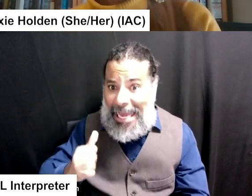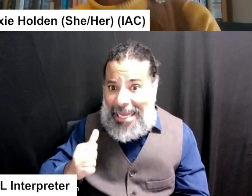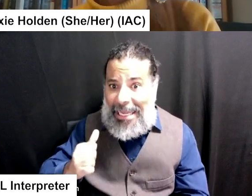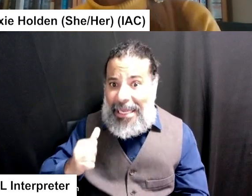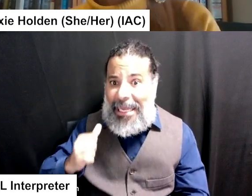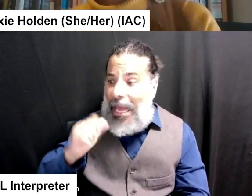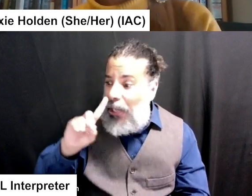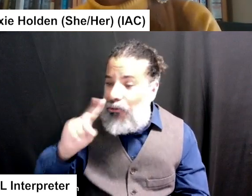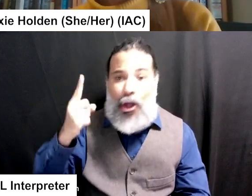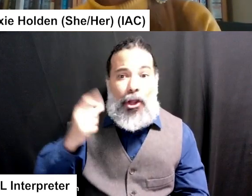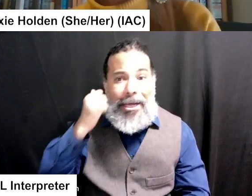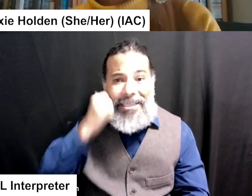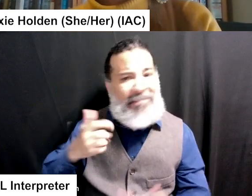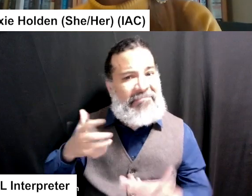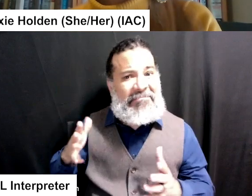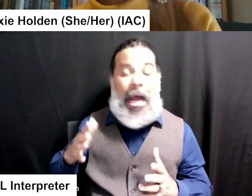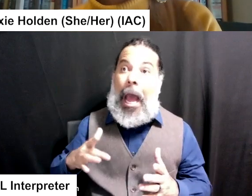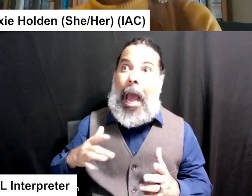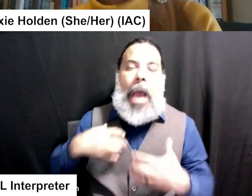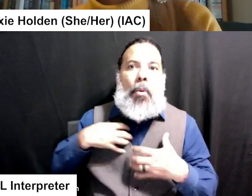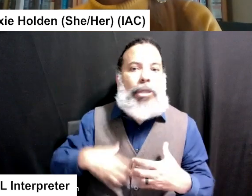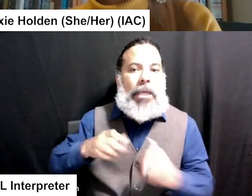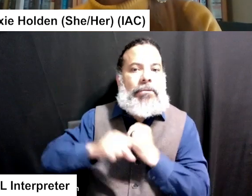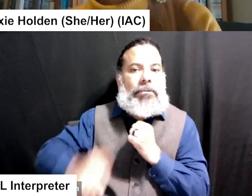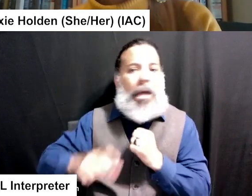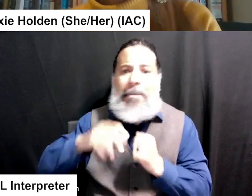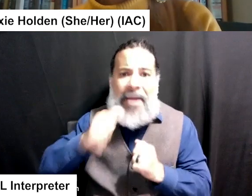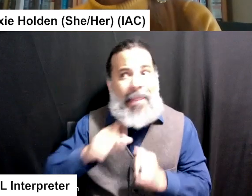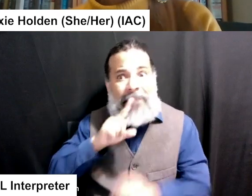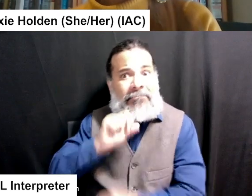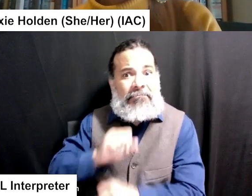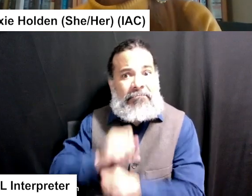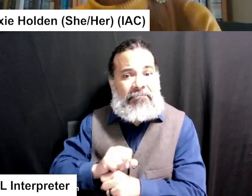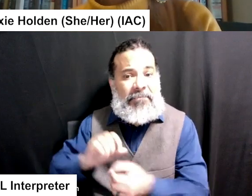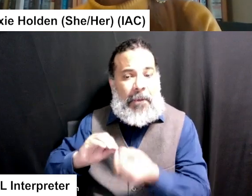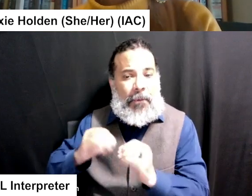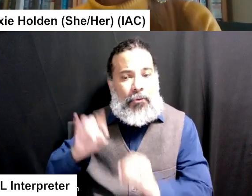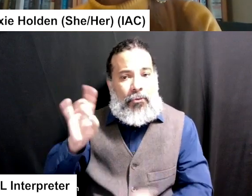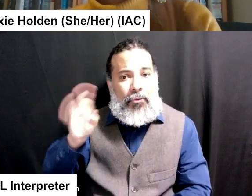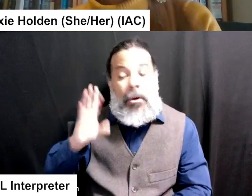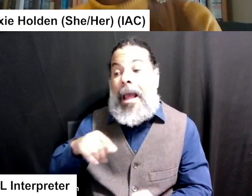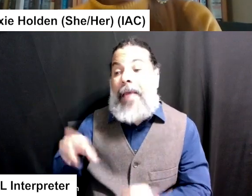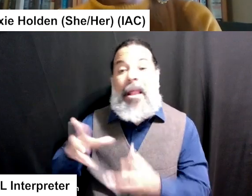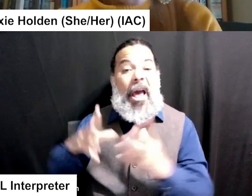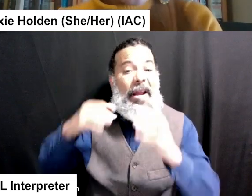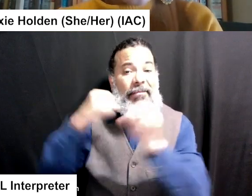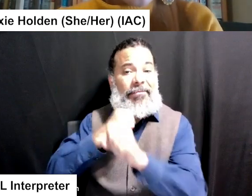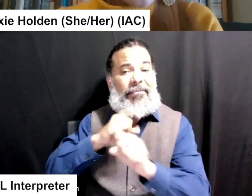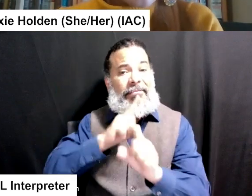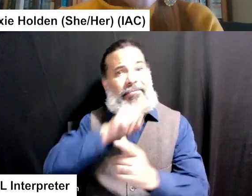$1 a day. I wish I was exaggerating, but I'm not. And there's a lot of statistics out